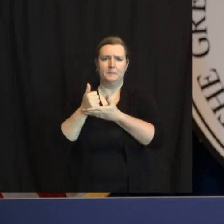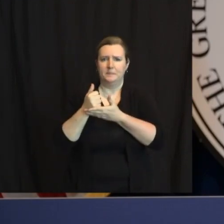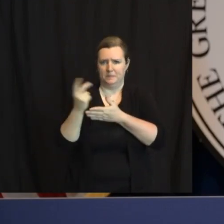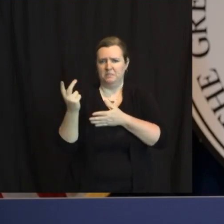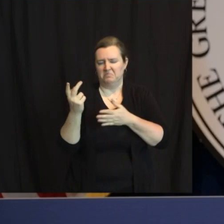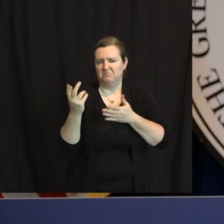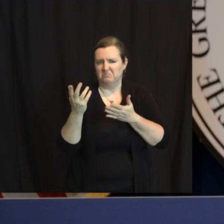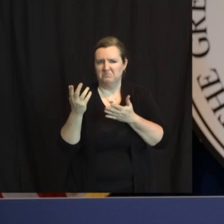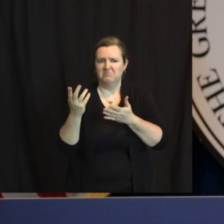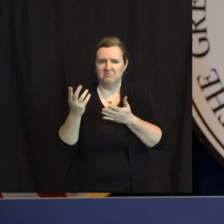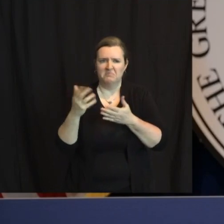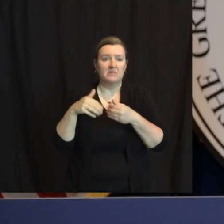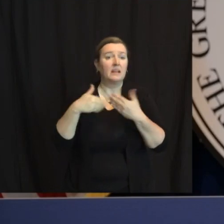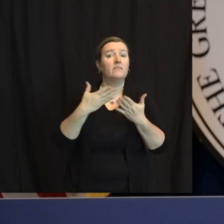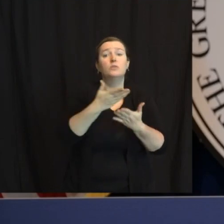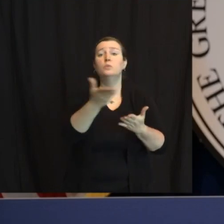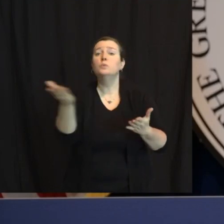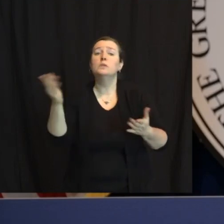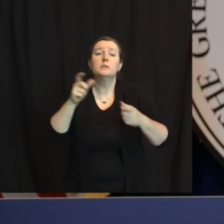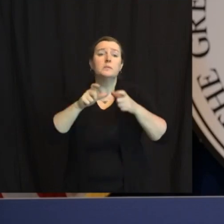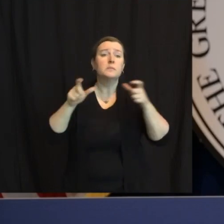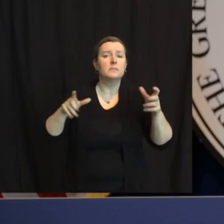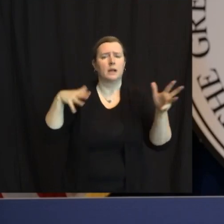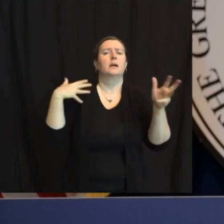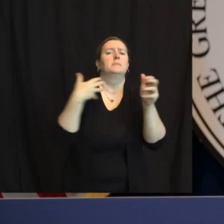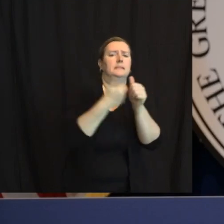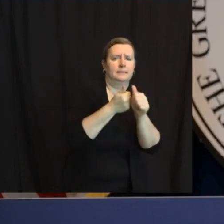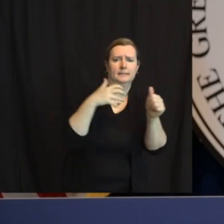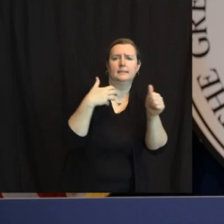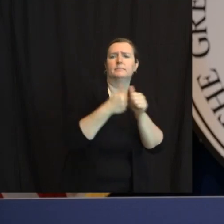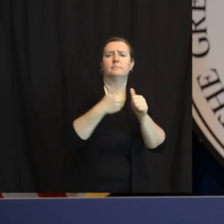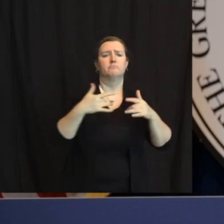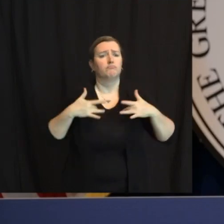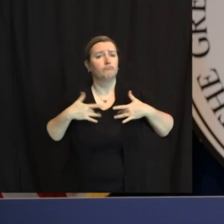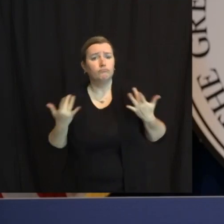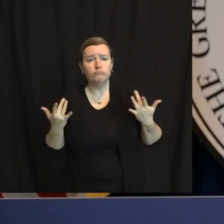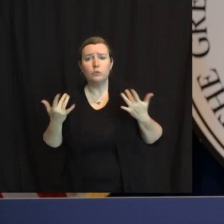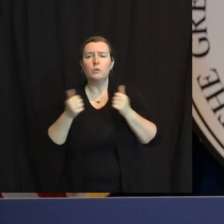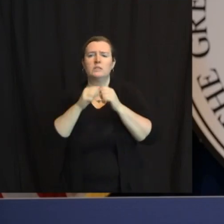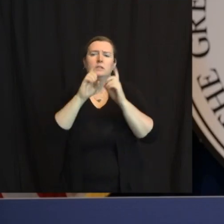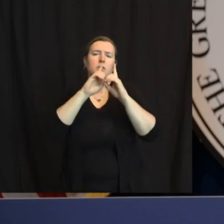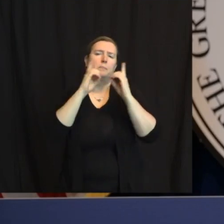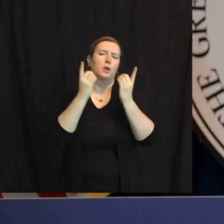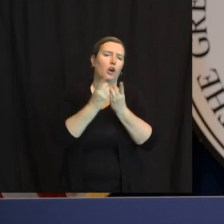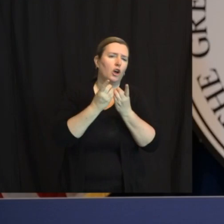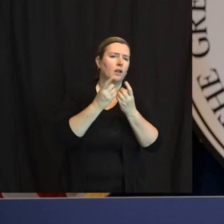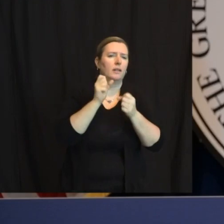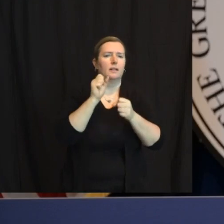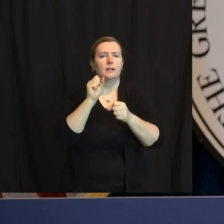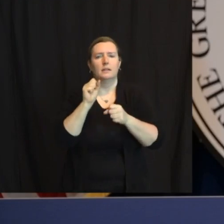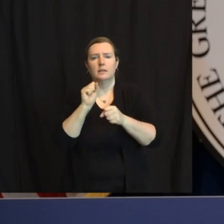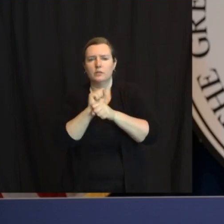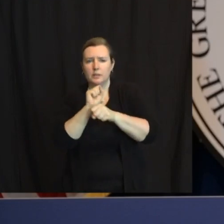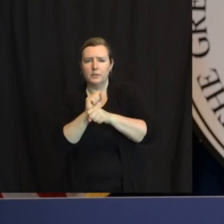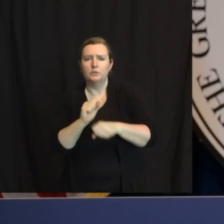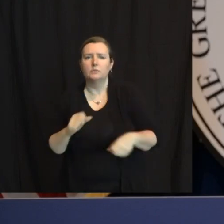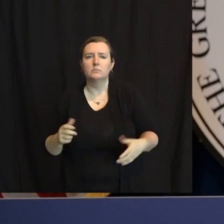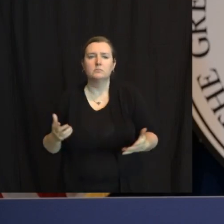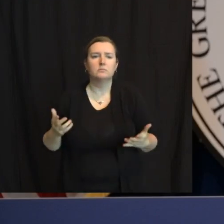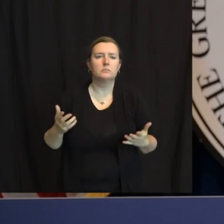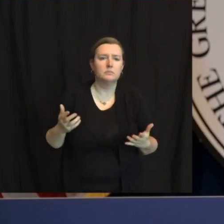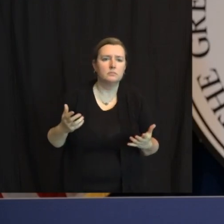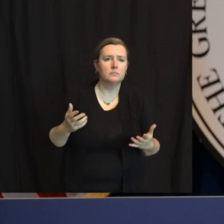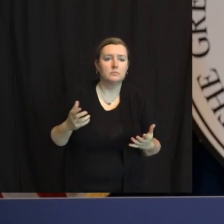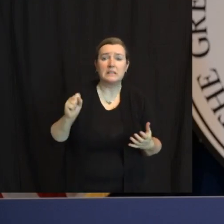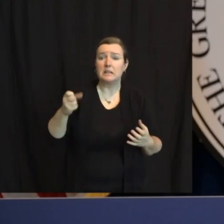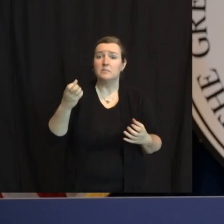on the department's ongoing work to ensure that every New Jerseyan who is eligible to receive unemployment benefits not only receives